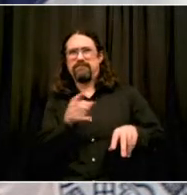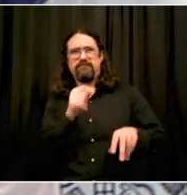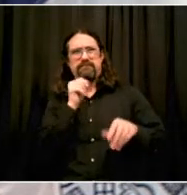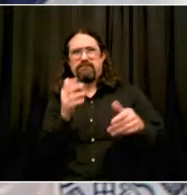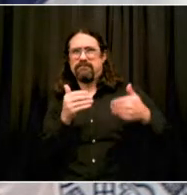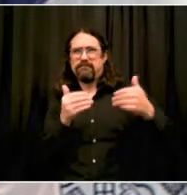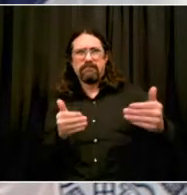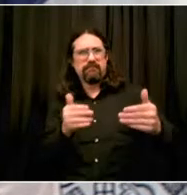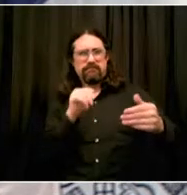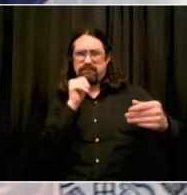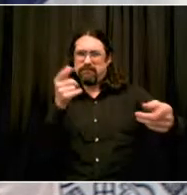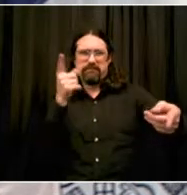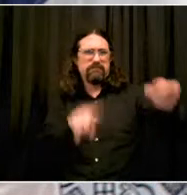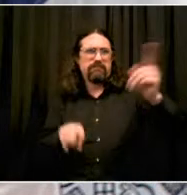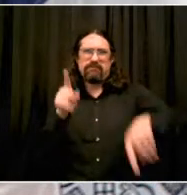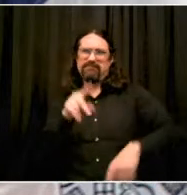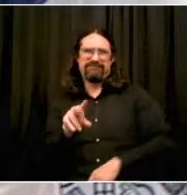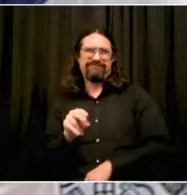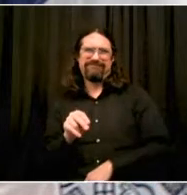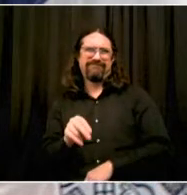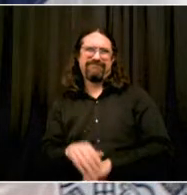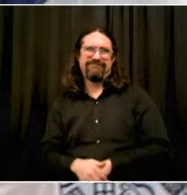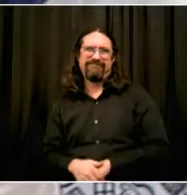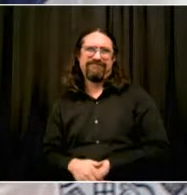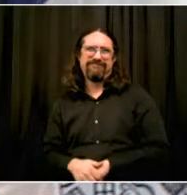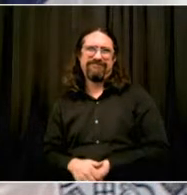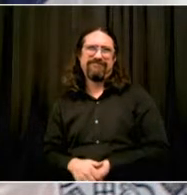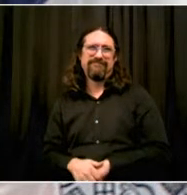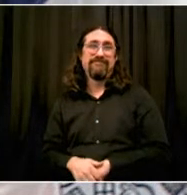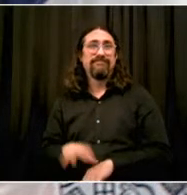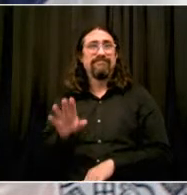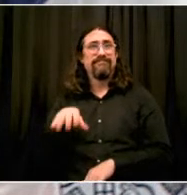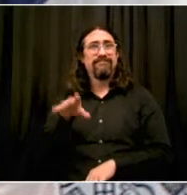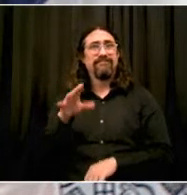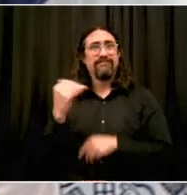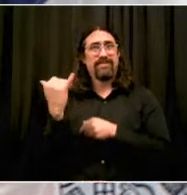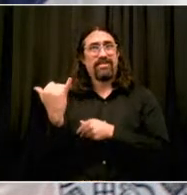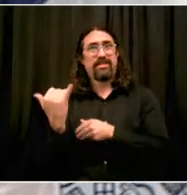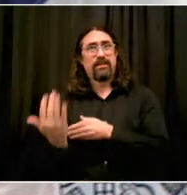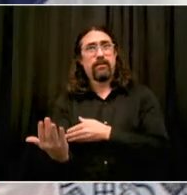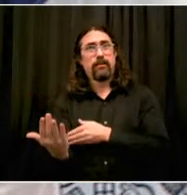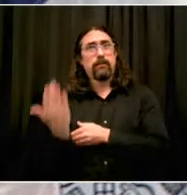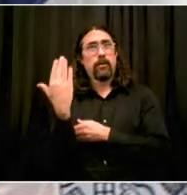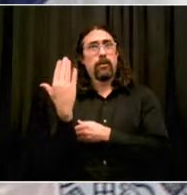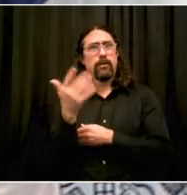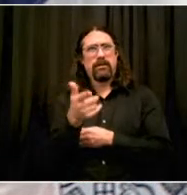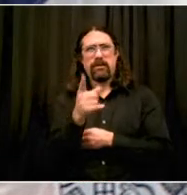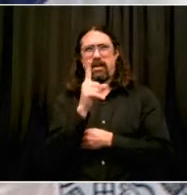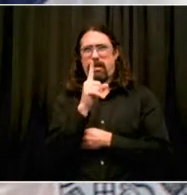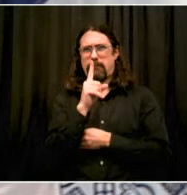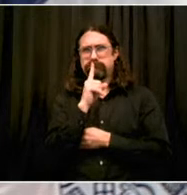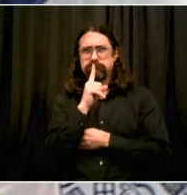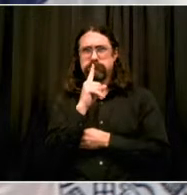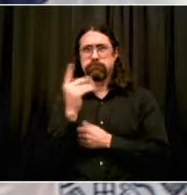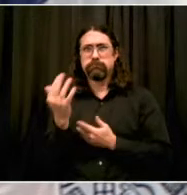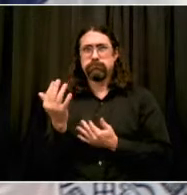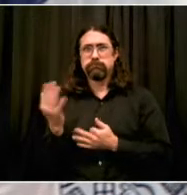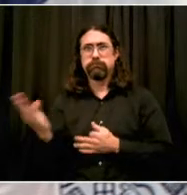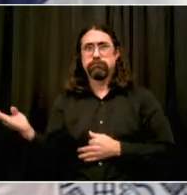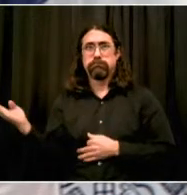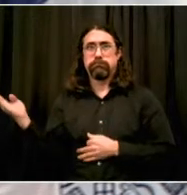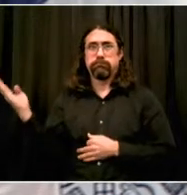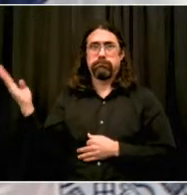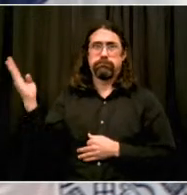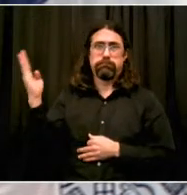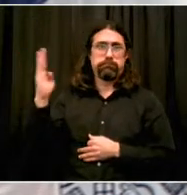own briefing. He said the city positivity rate was 2.5%. Acted surprised, as I mentioned.